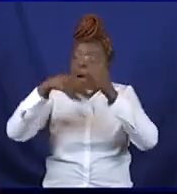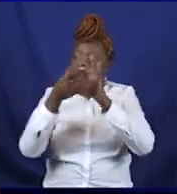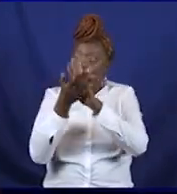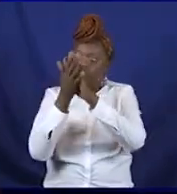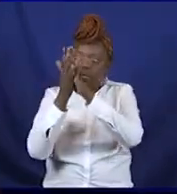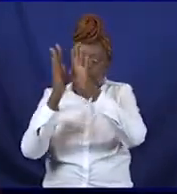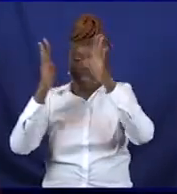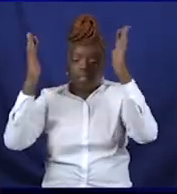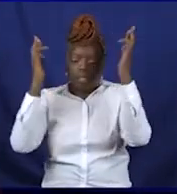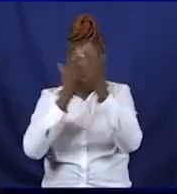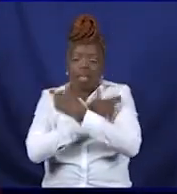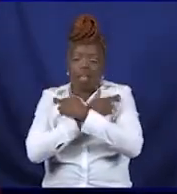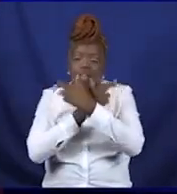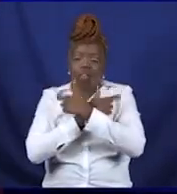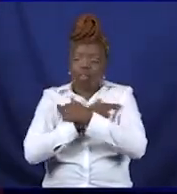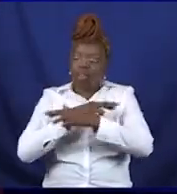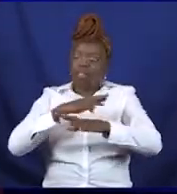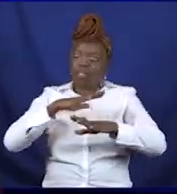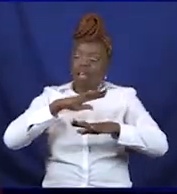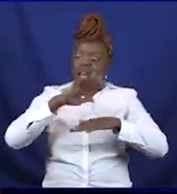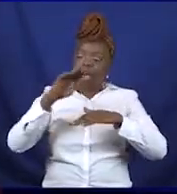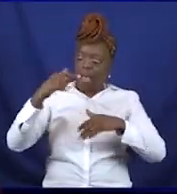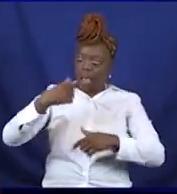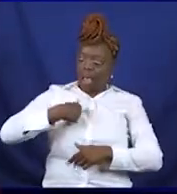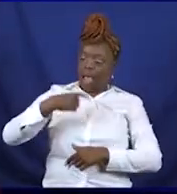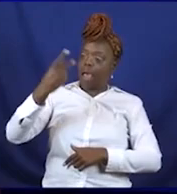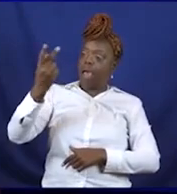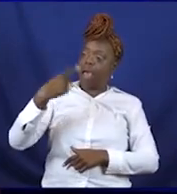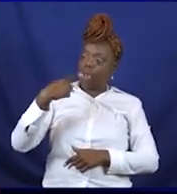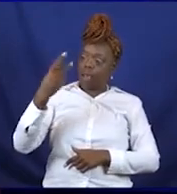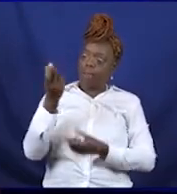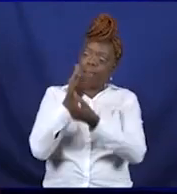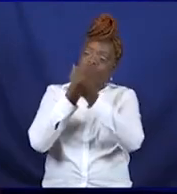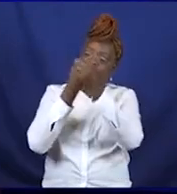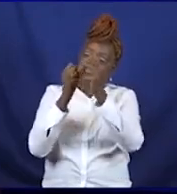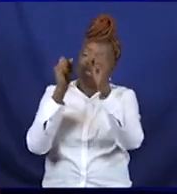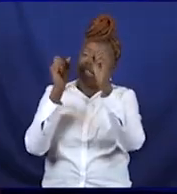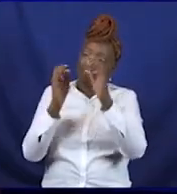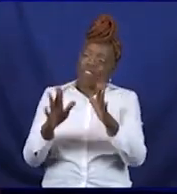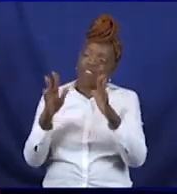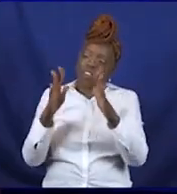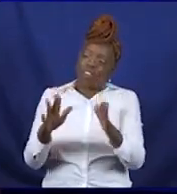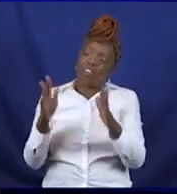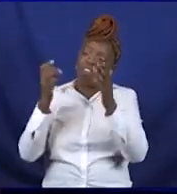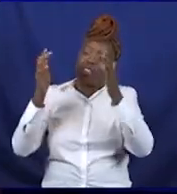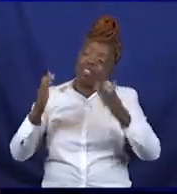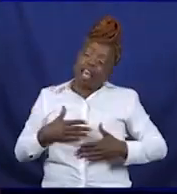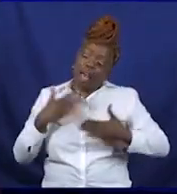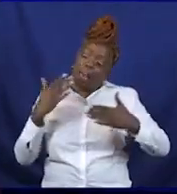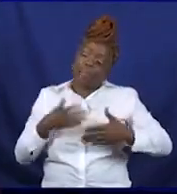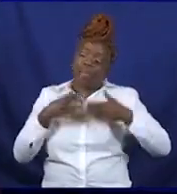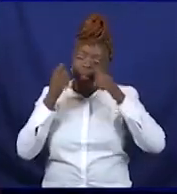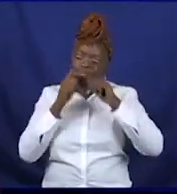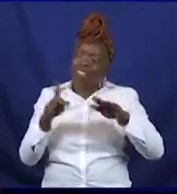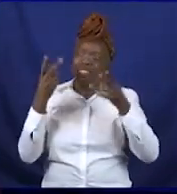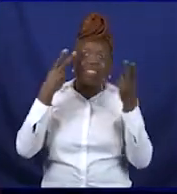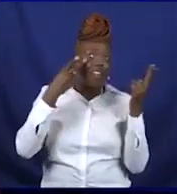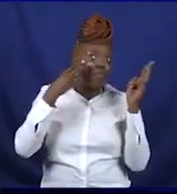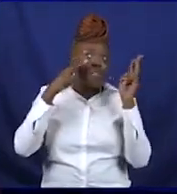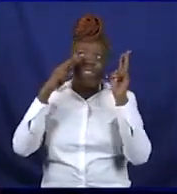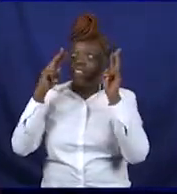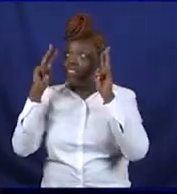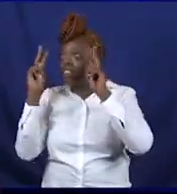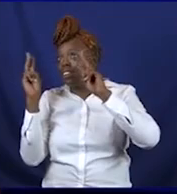at rest. I in my Savior am happy and blessed. I'm watching and waiting. I'm